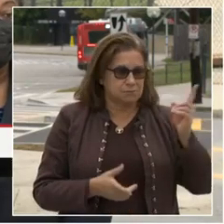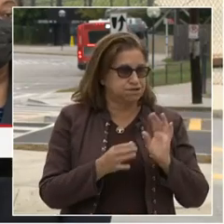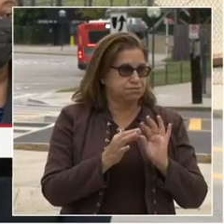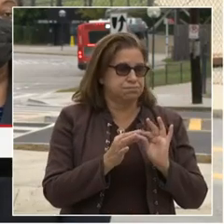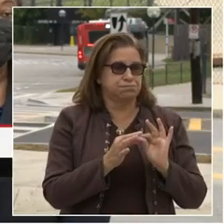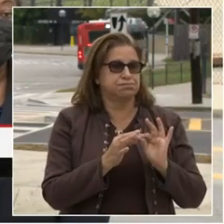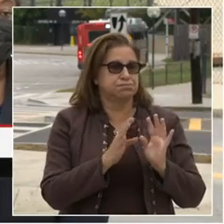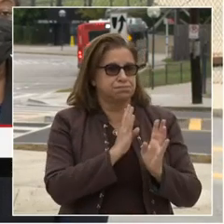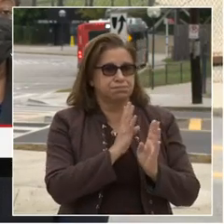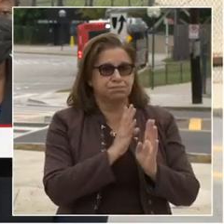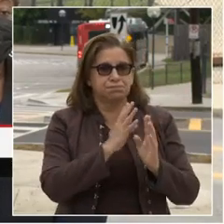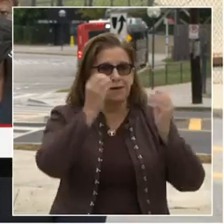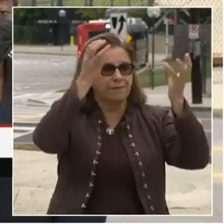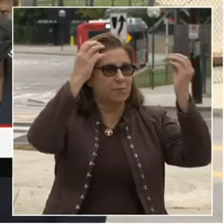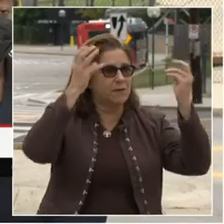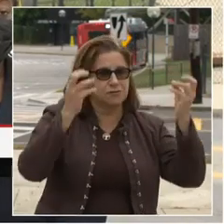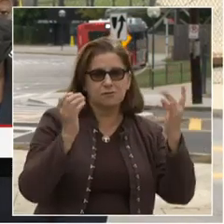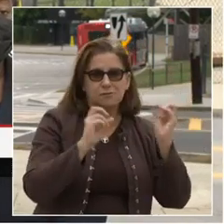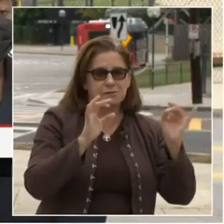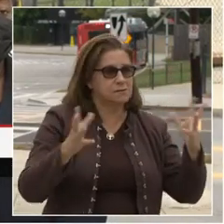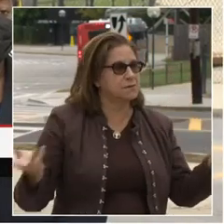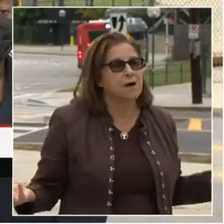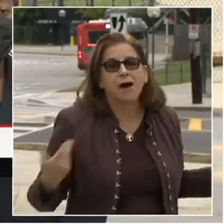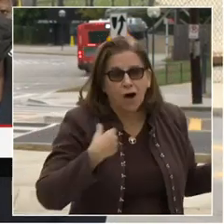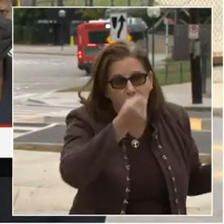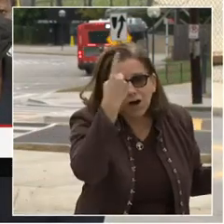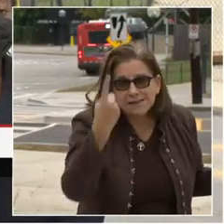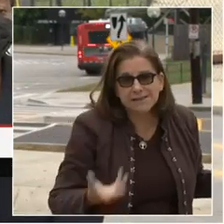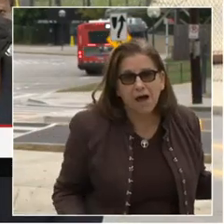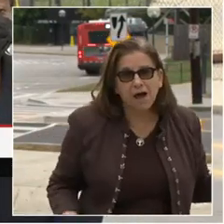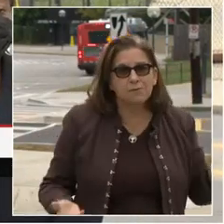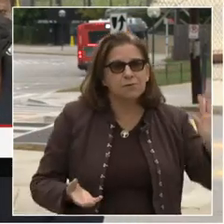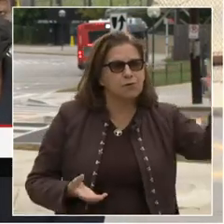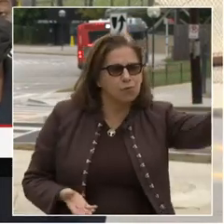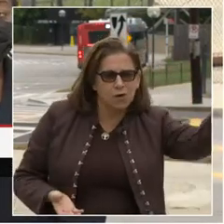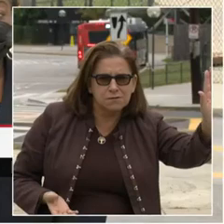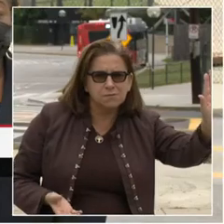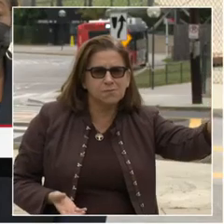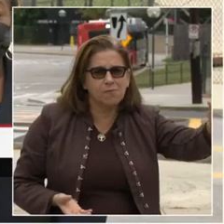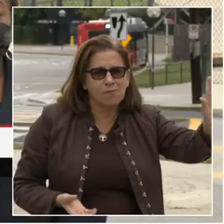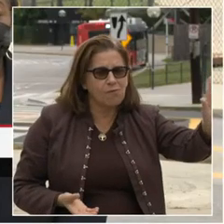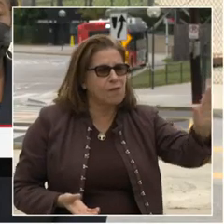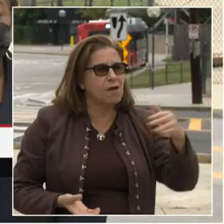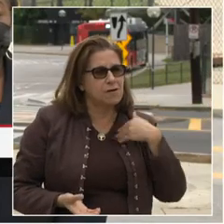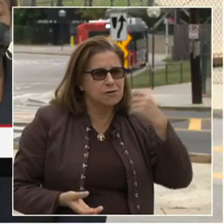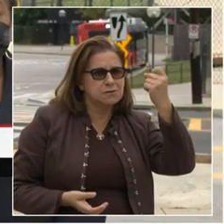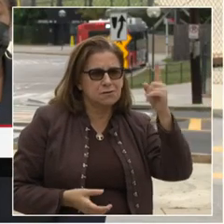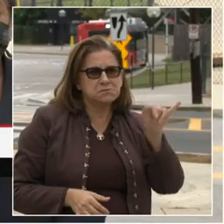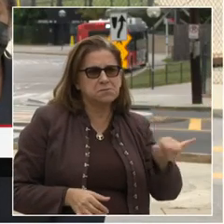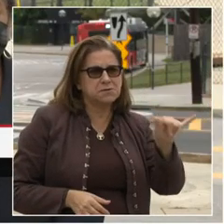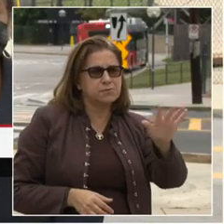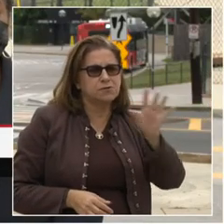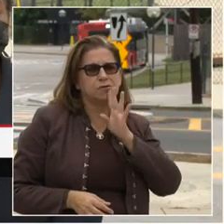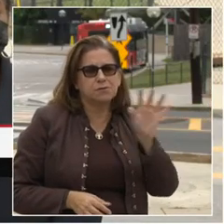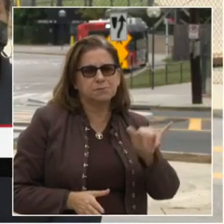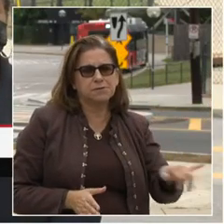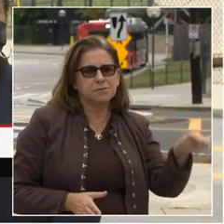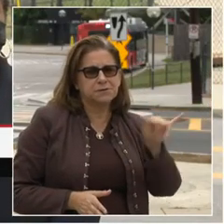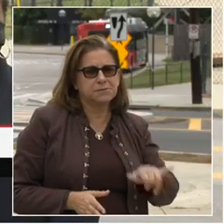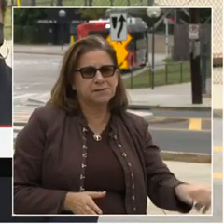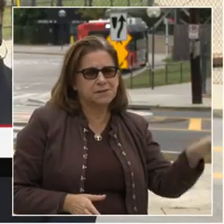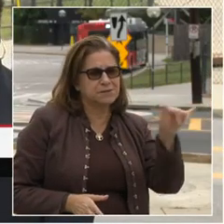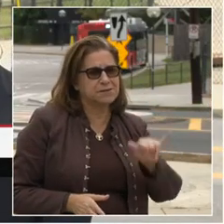What you're putting on the table is not uncommon, right? And it is also